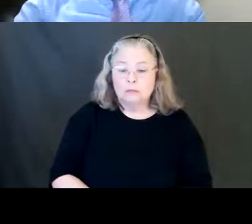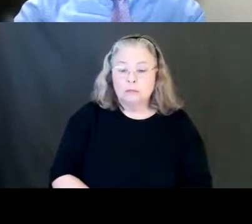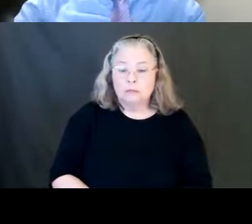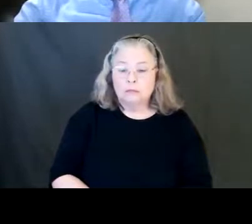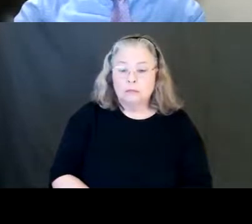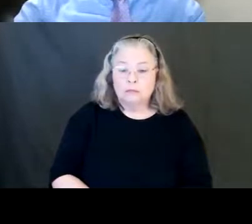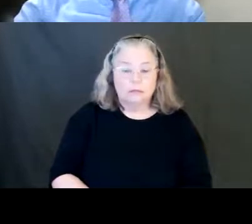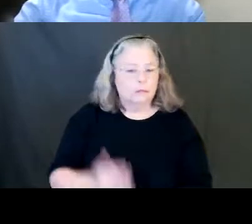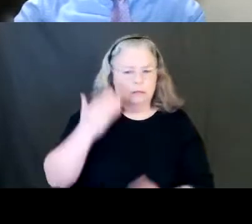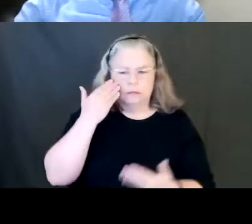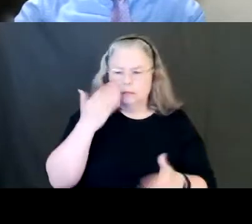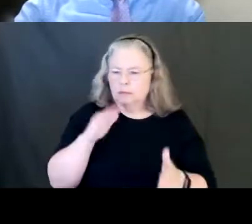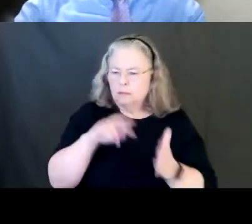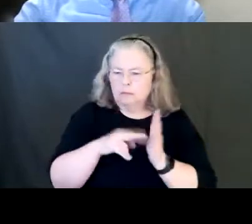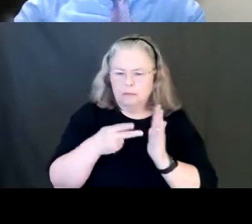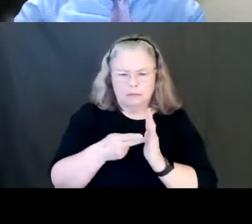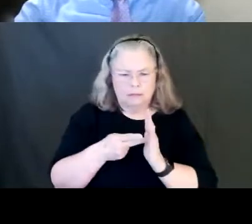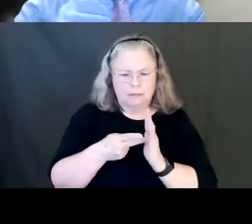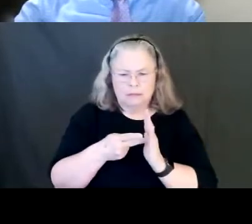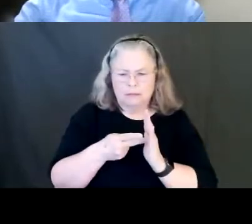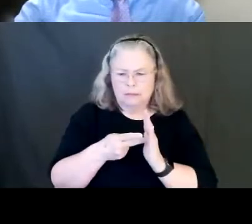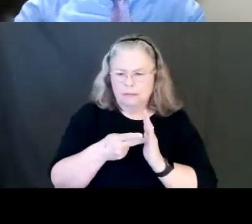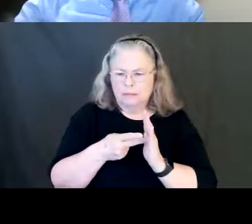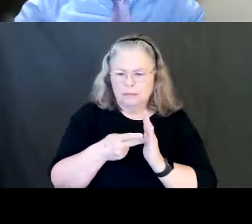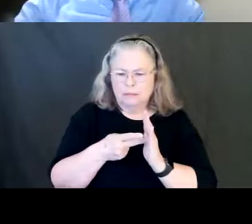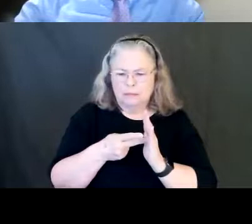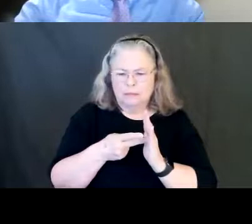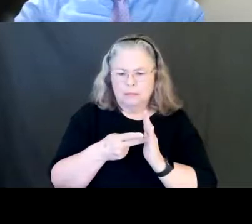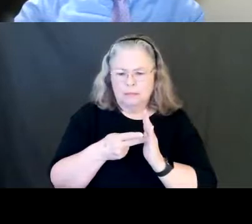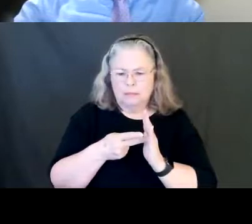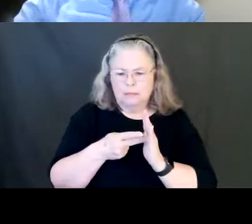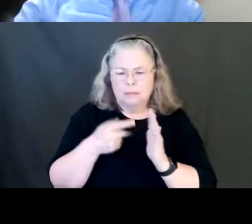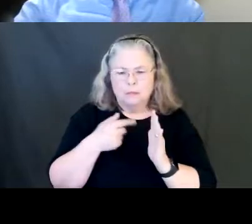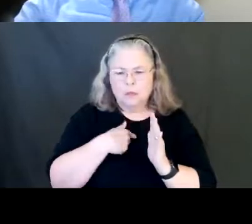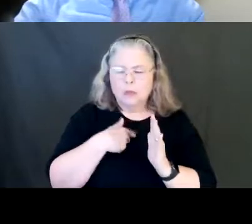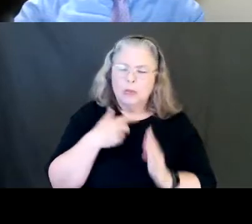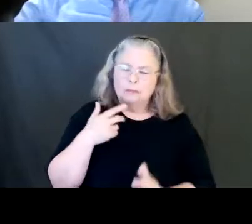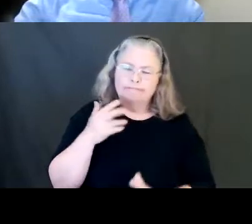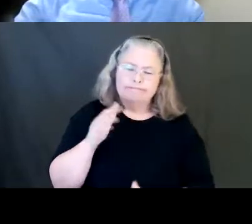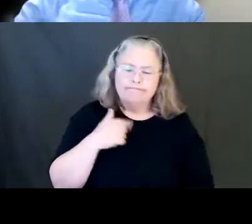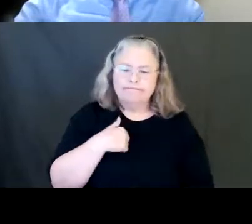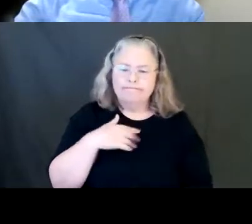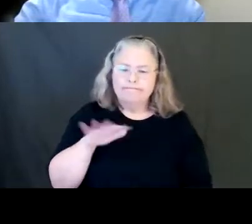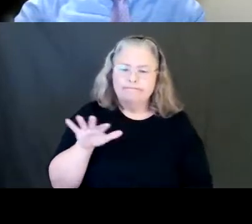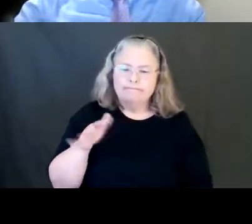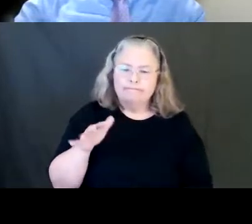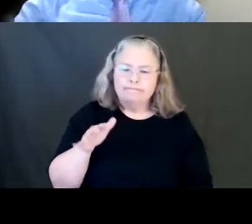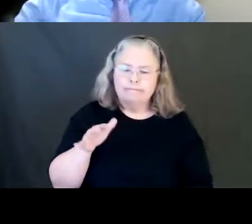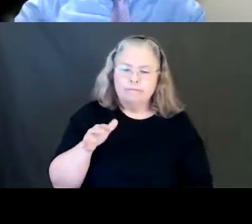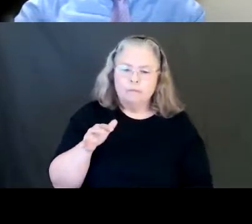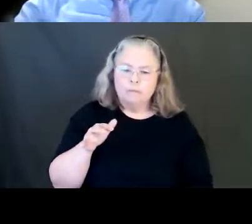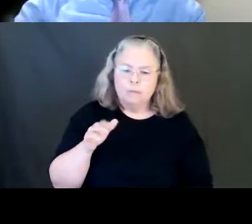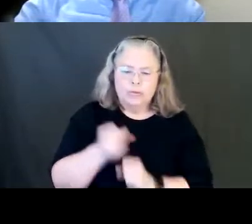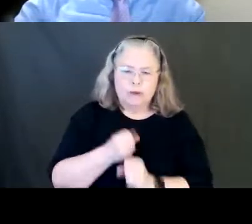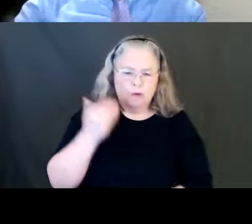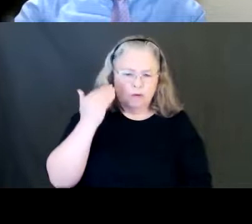I don't know if I meant to make it as a, I'm just kind of just getting